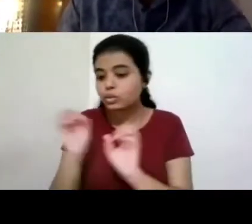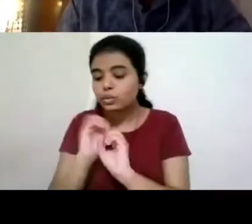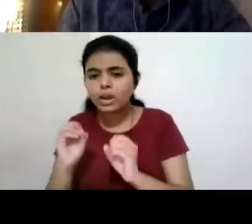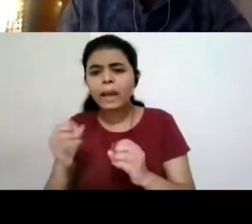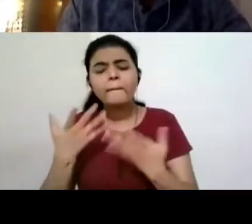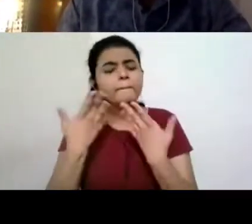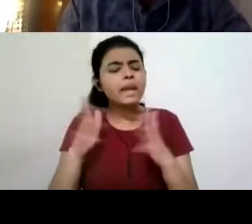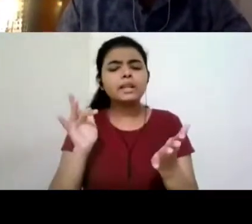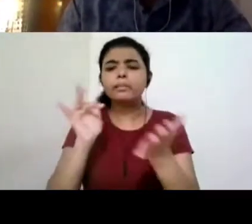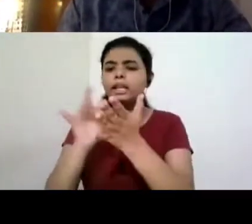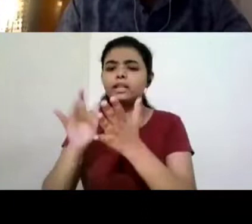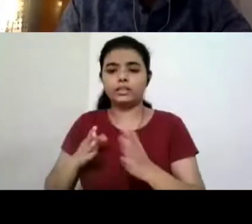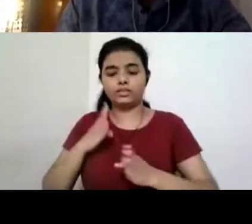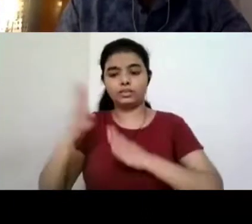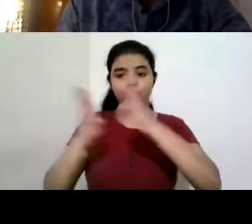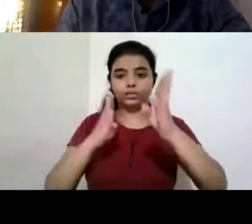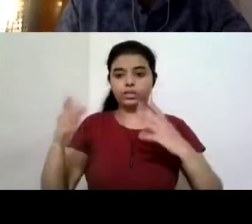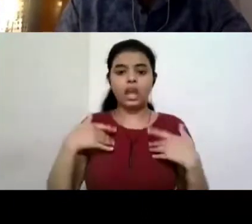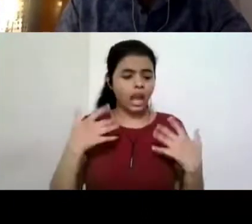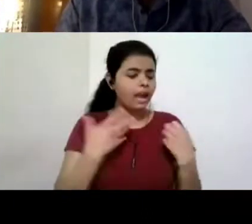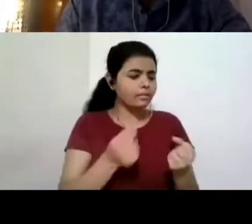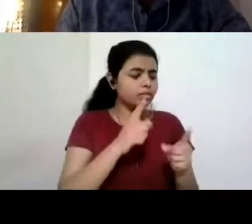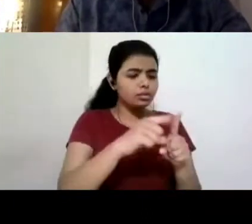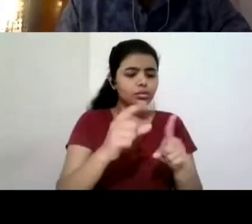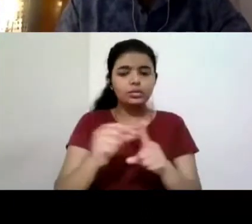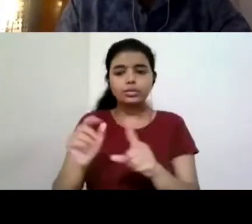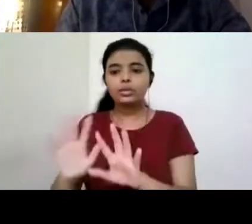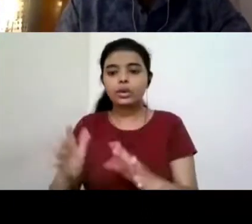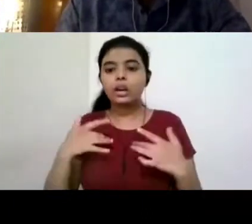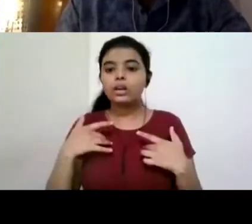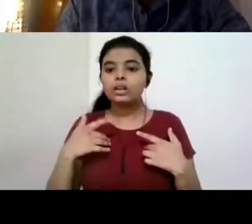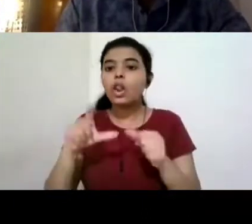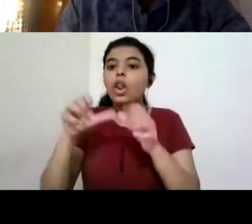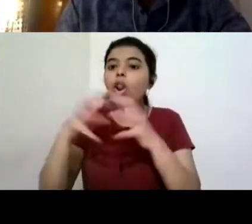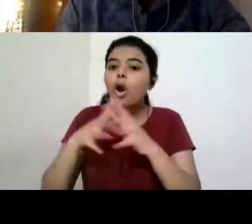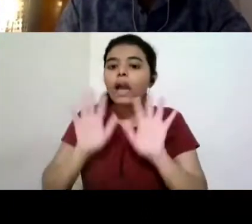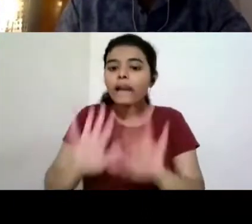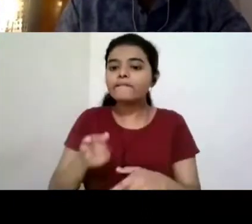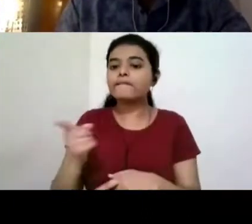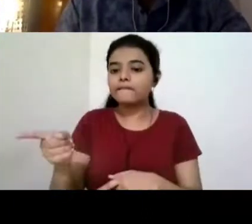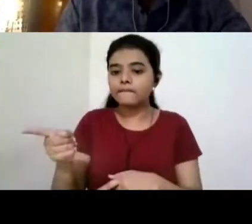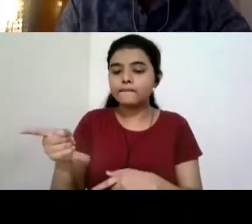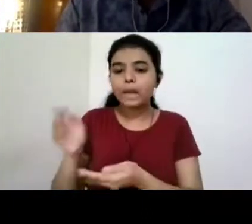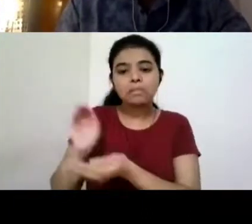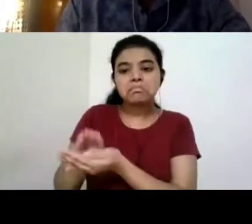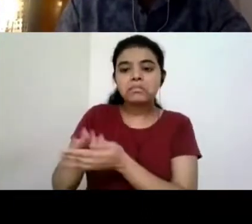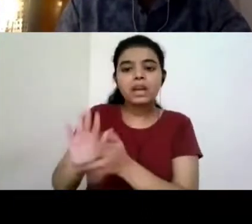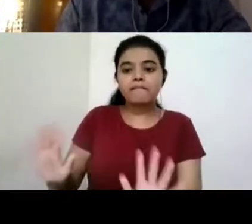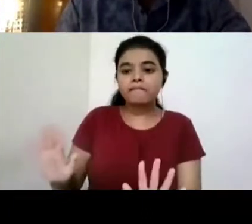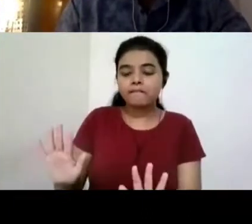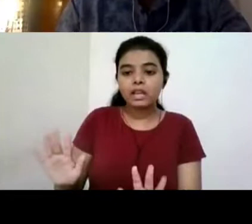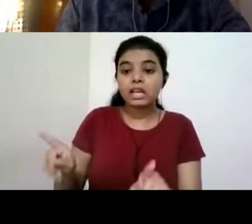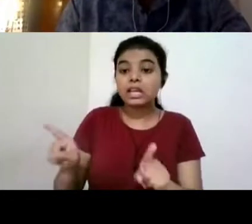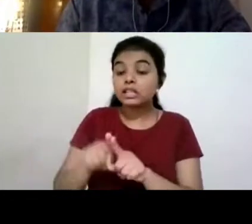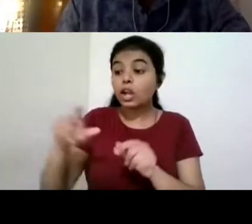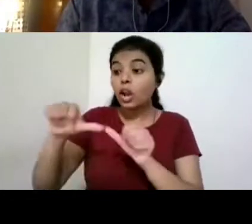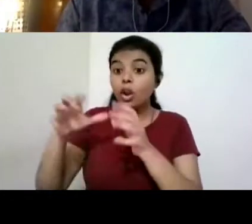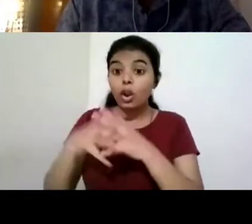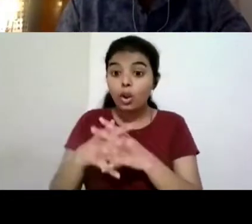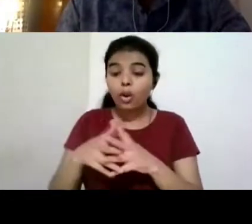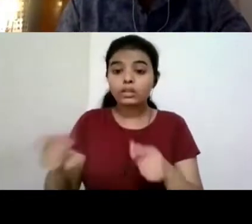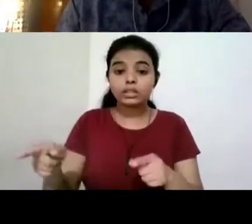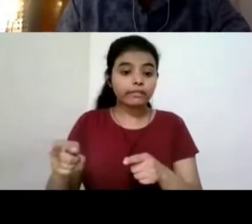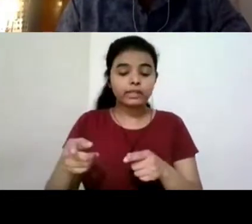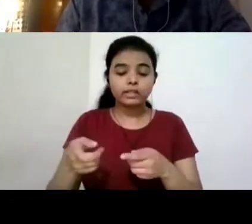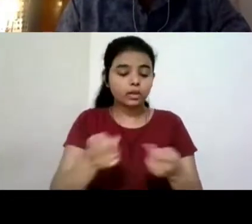and you say, you have to do such and such thing because that's the law. The law is supposed to be that non-negotiable